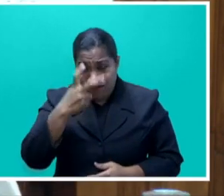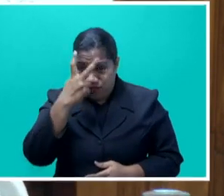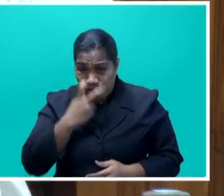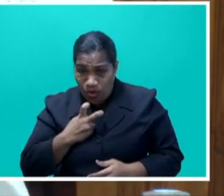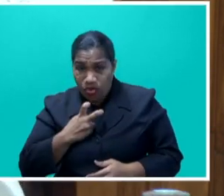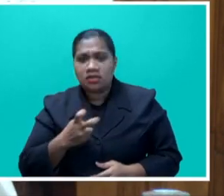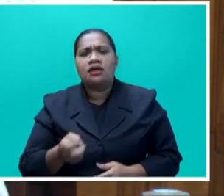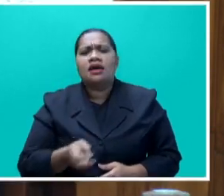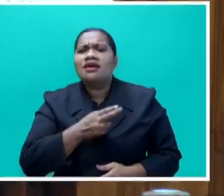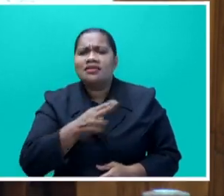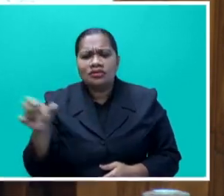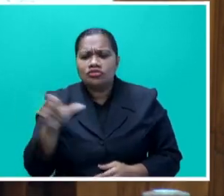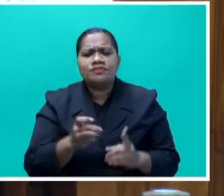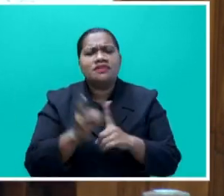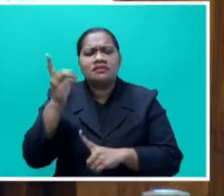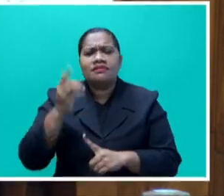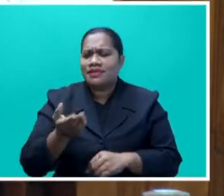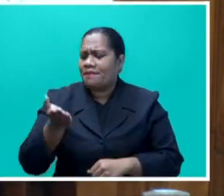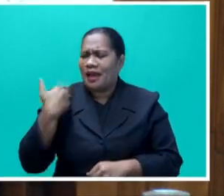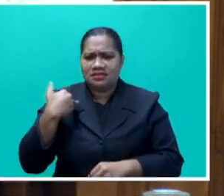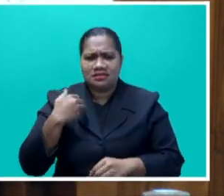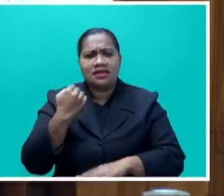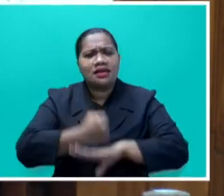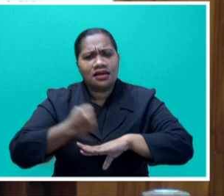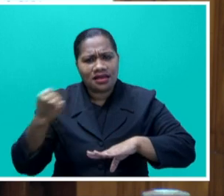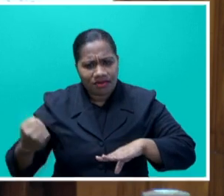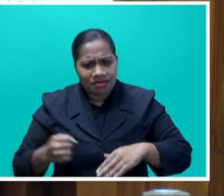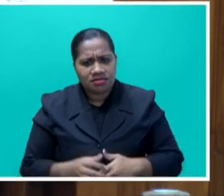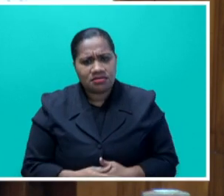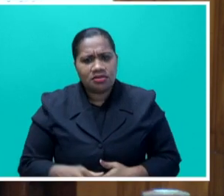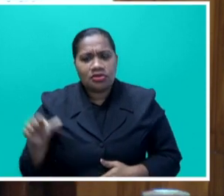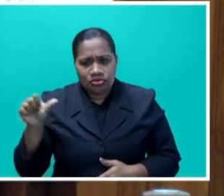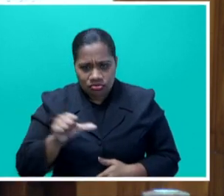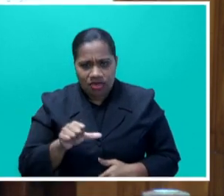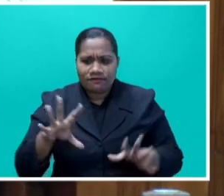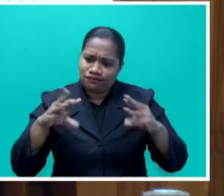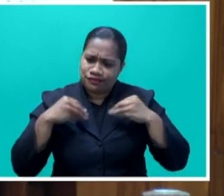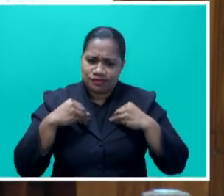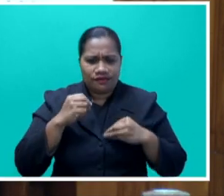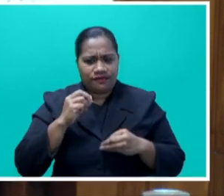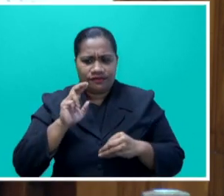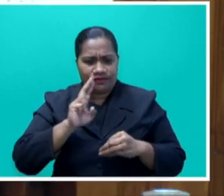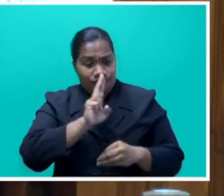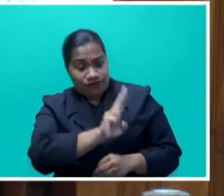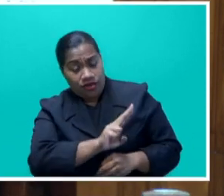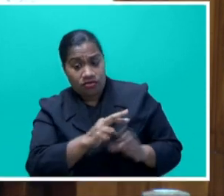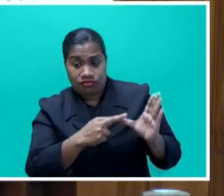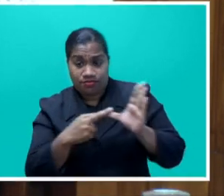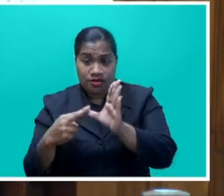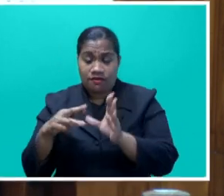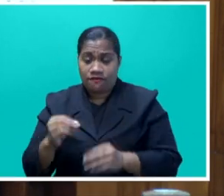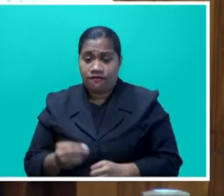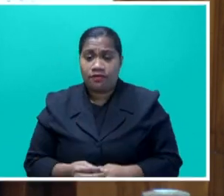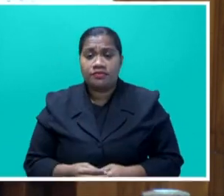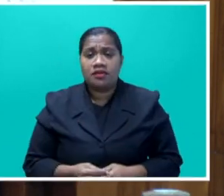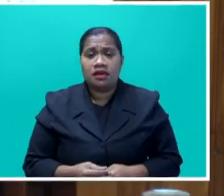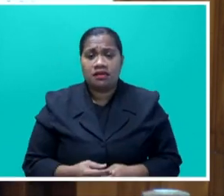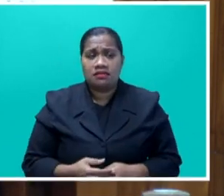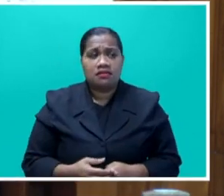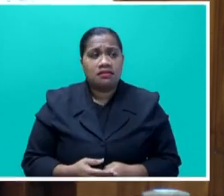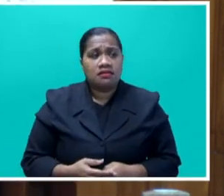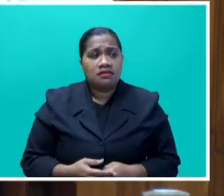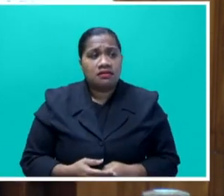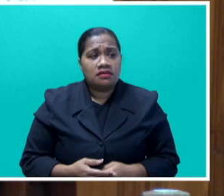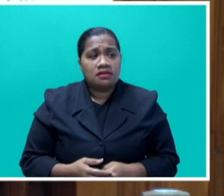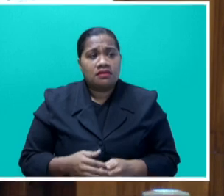past governments. She would have got her response from long-serving parliamentarians sitting on the